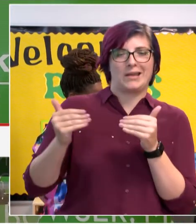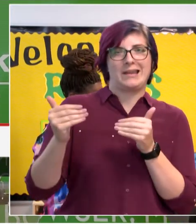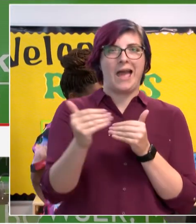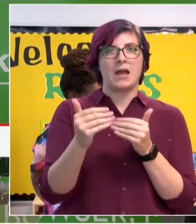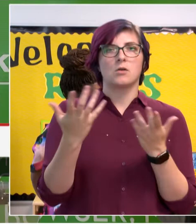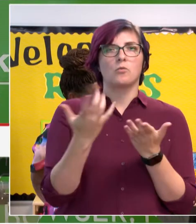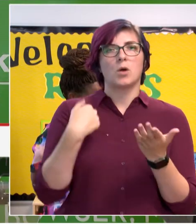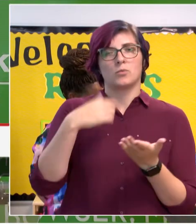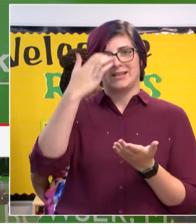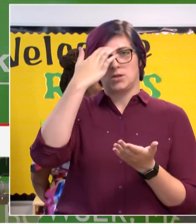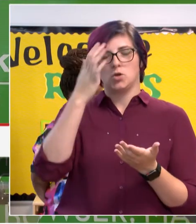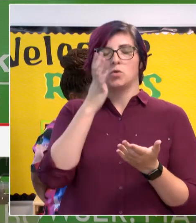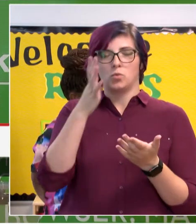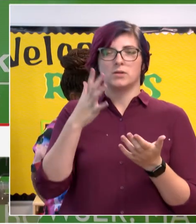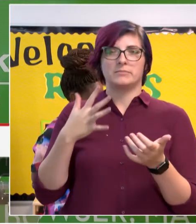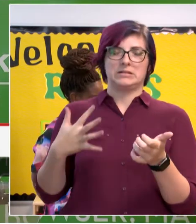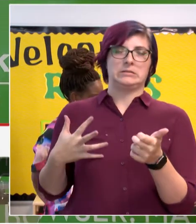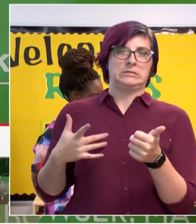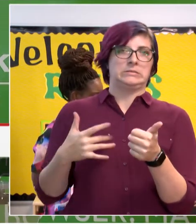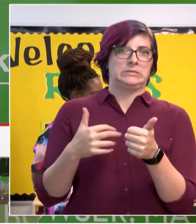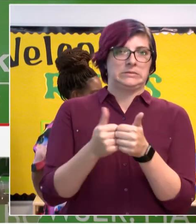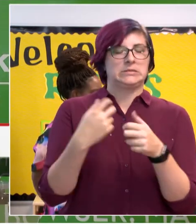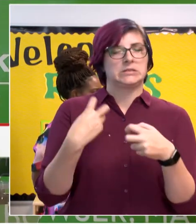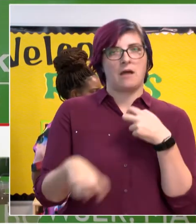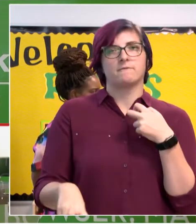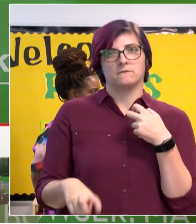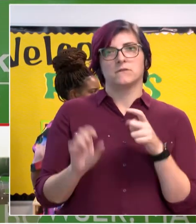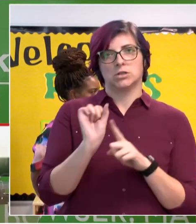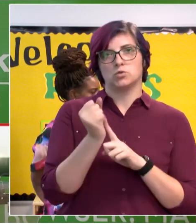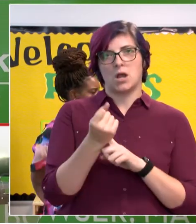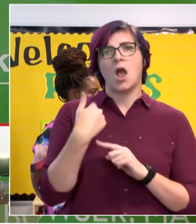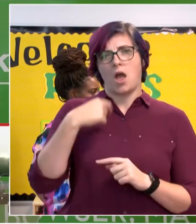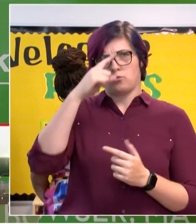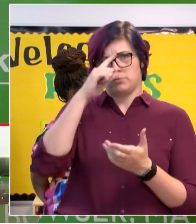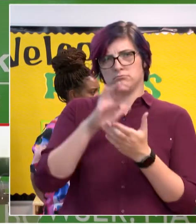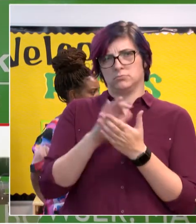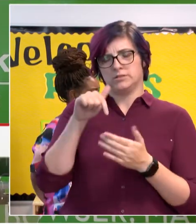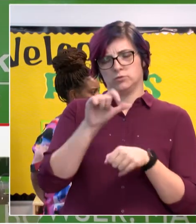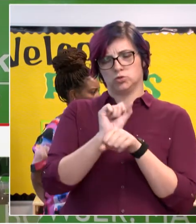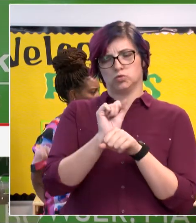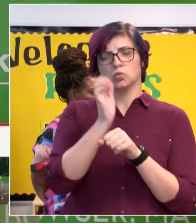would be very sobering results for us, and we believe this work will pay off.